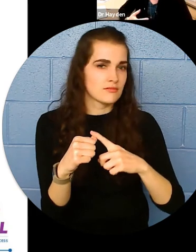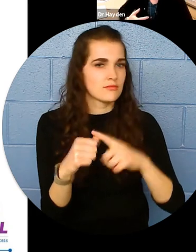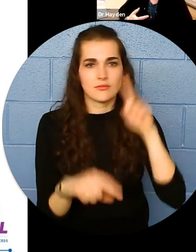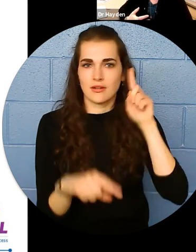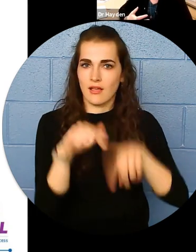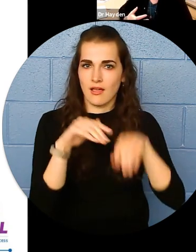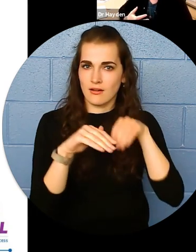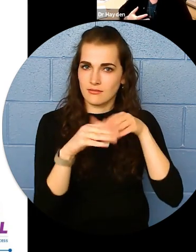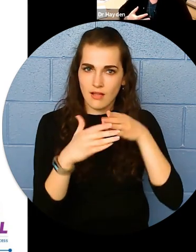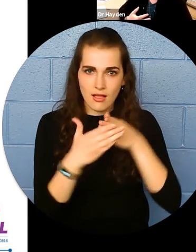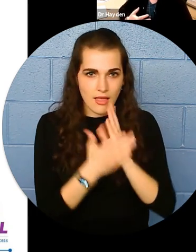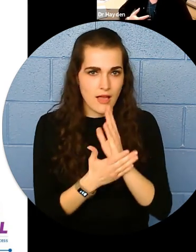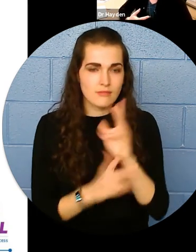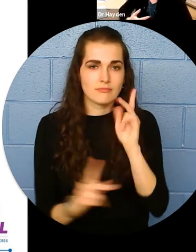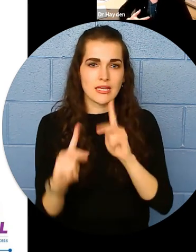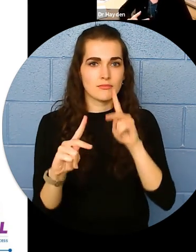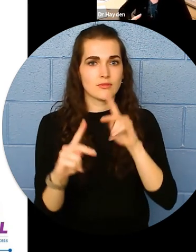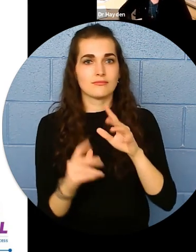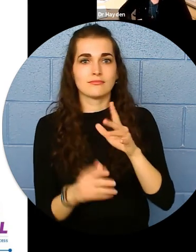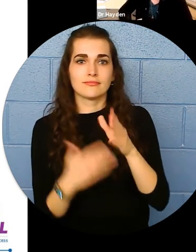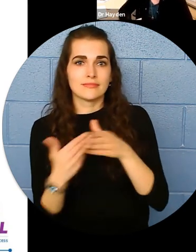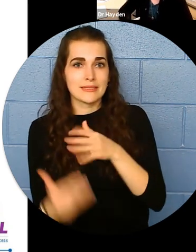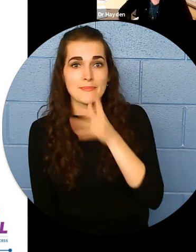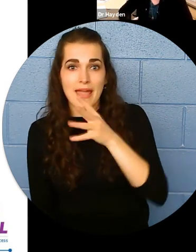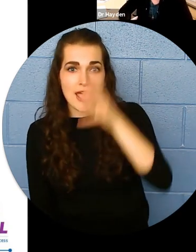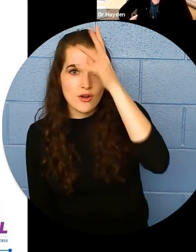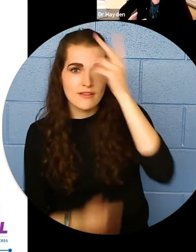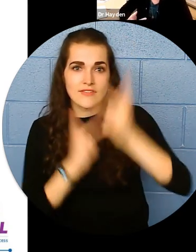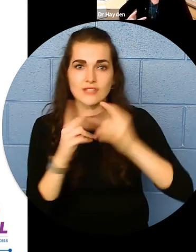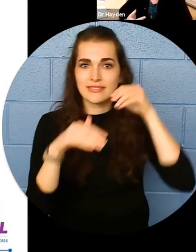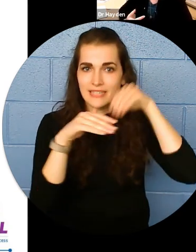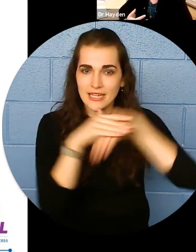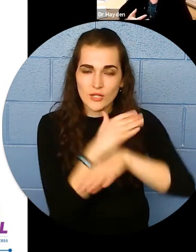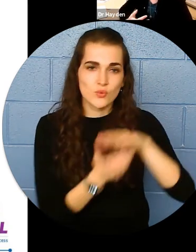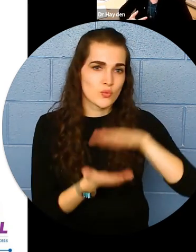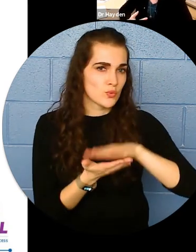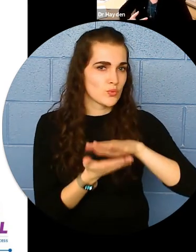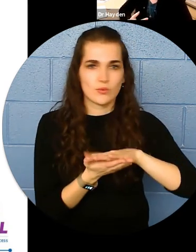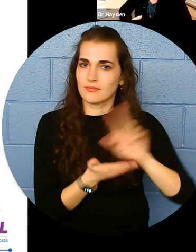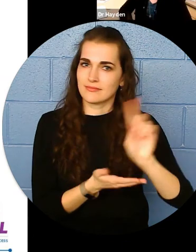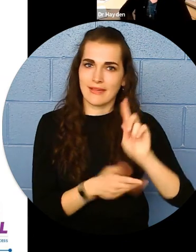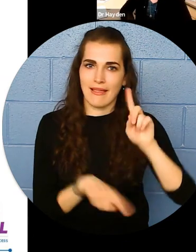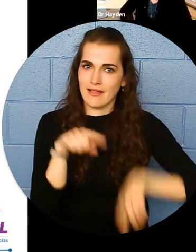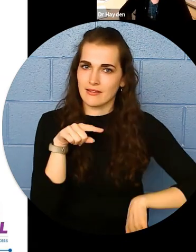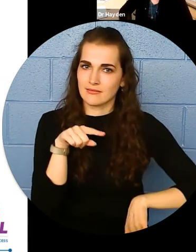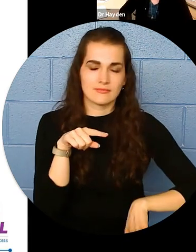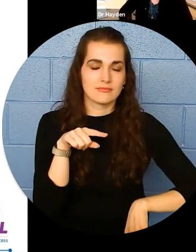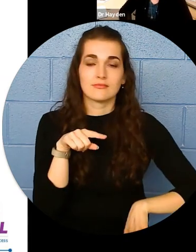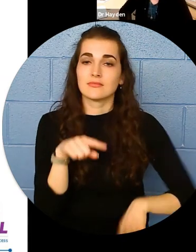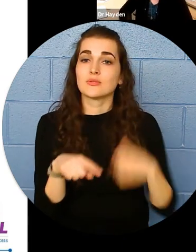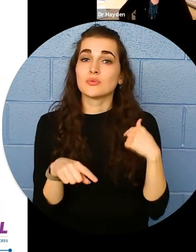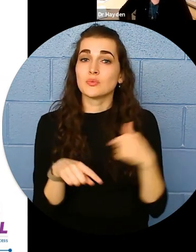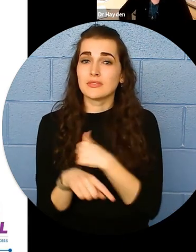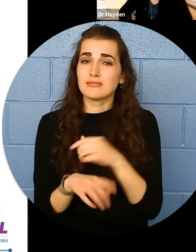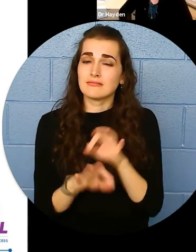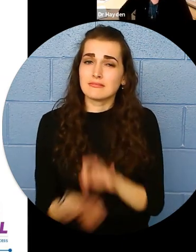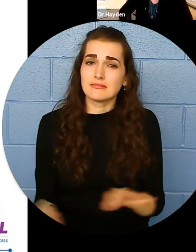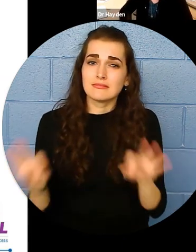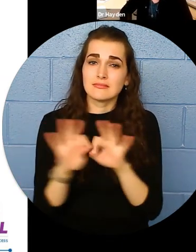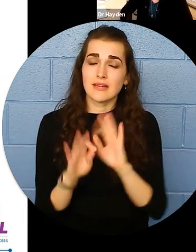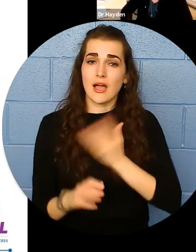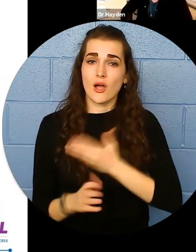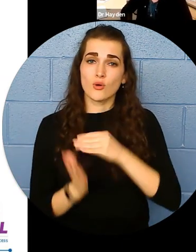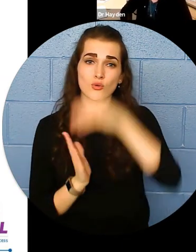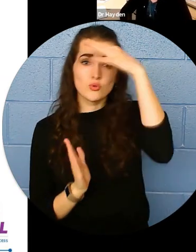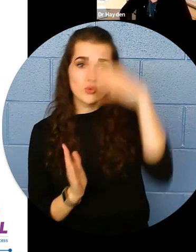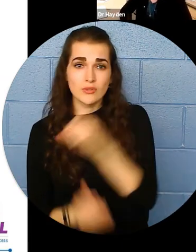be allowing visitors or parents into the building. Right now, the most important thing is that we keep our students safe,